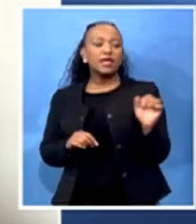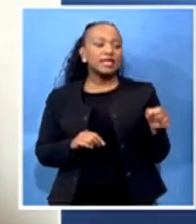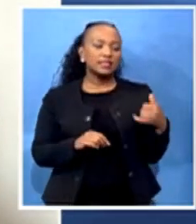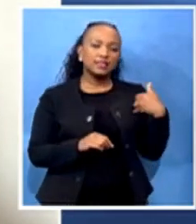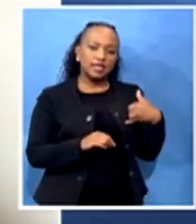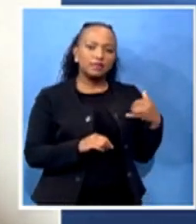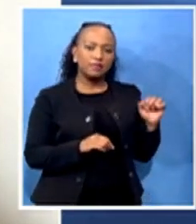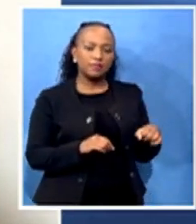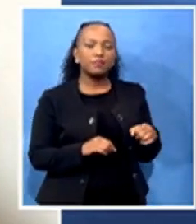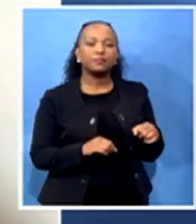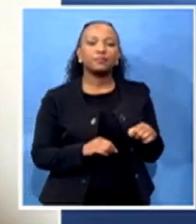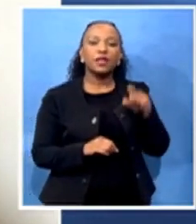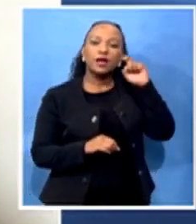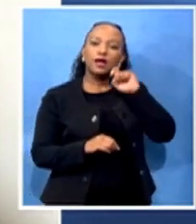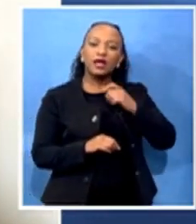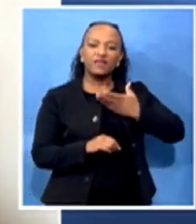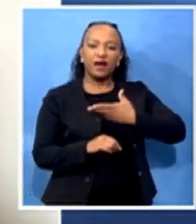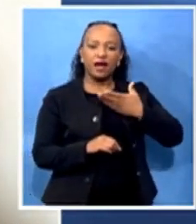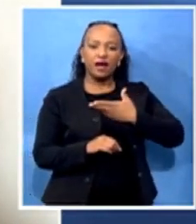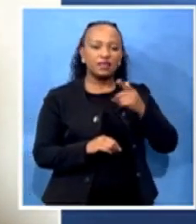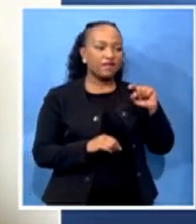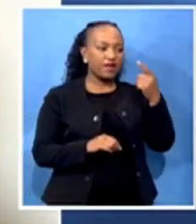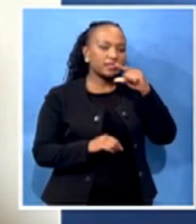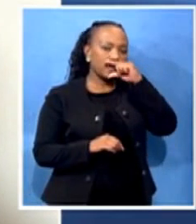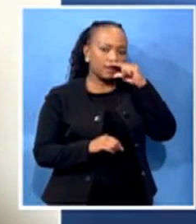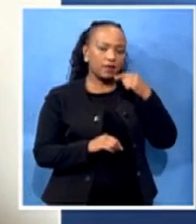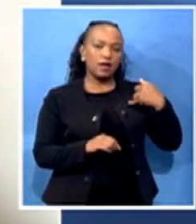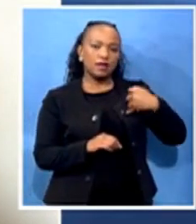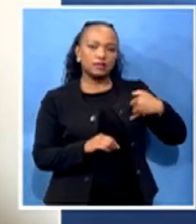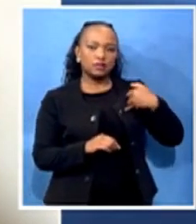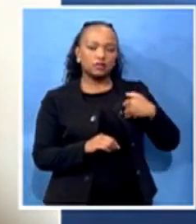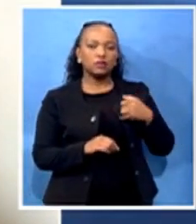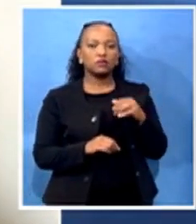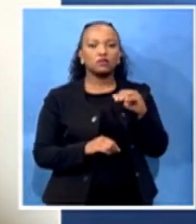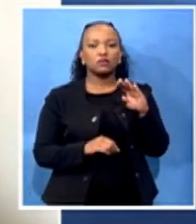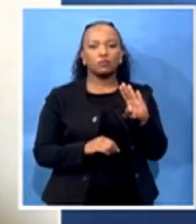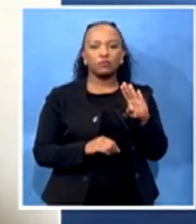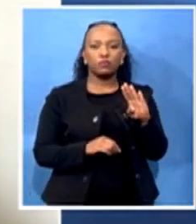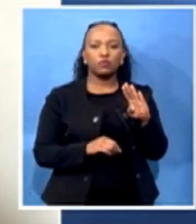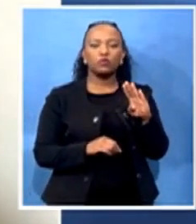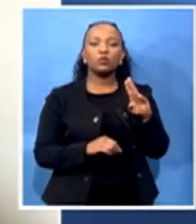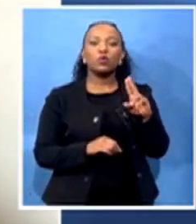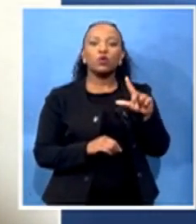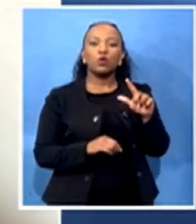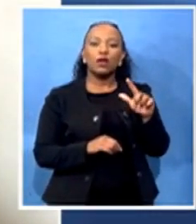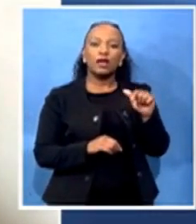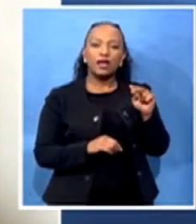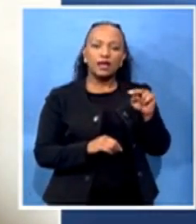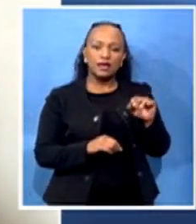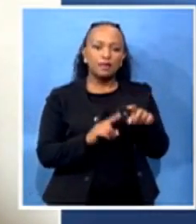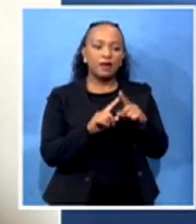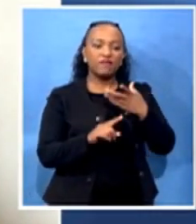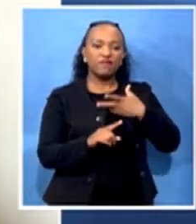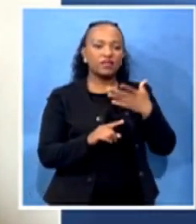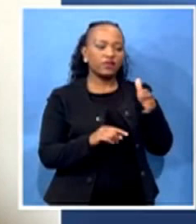first name. My surname is Bureni, but my father just chose to take his grandfather's first name as his